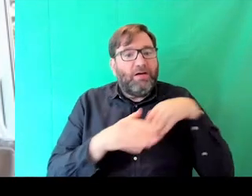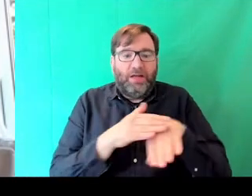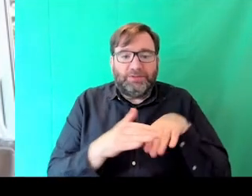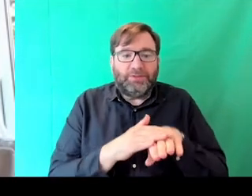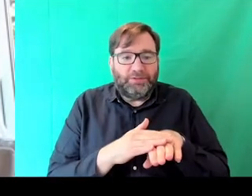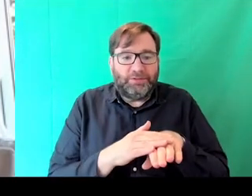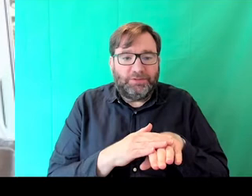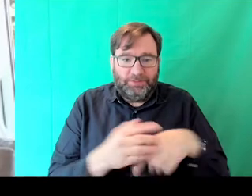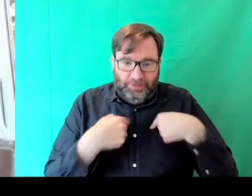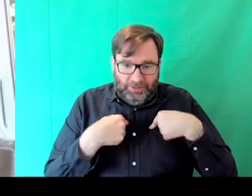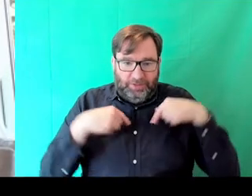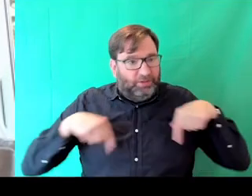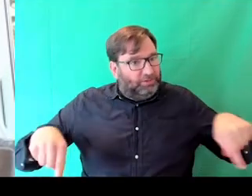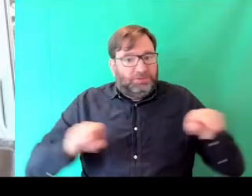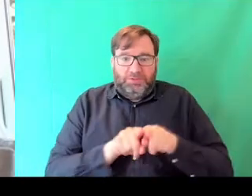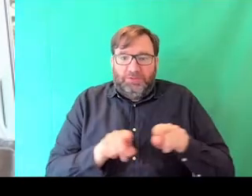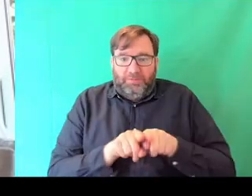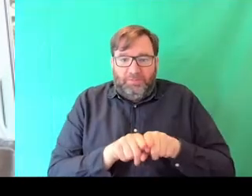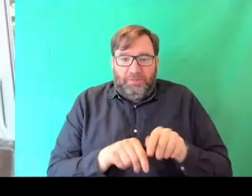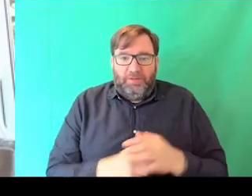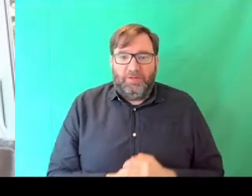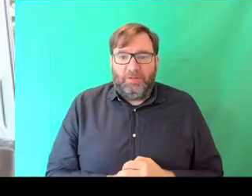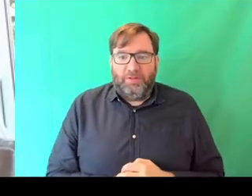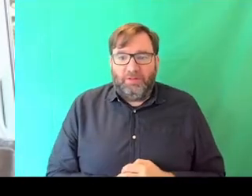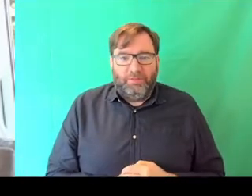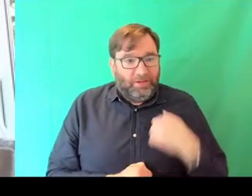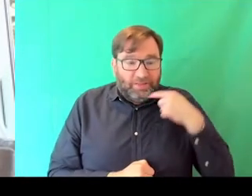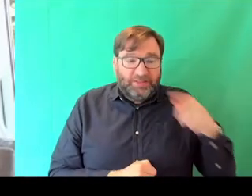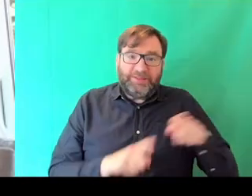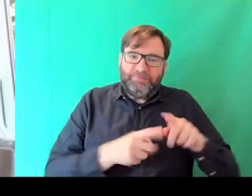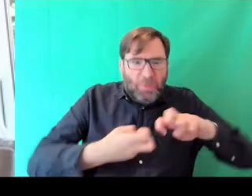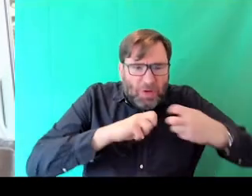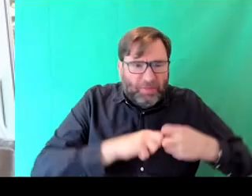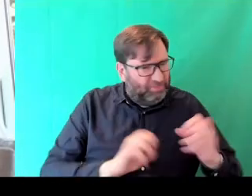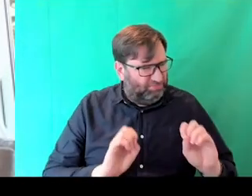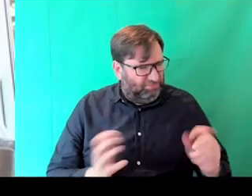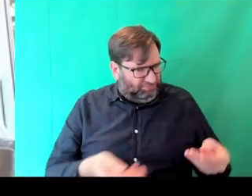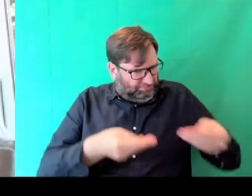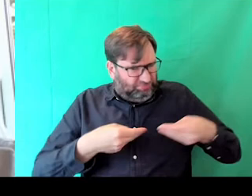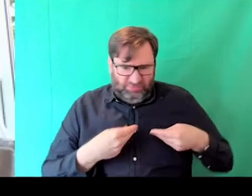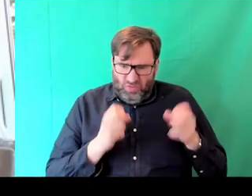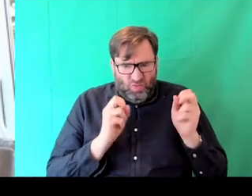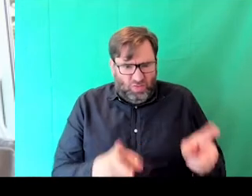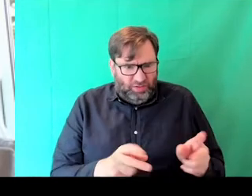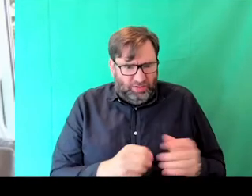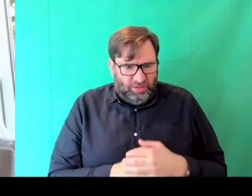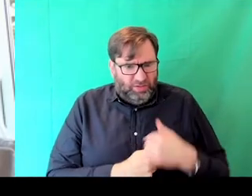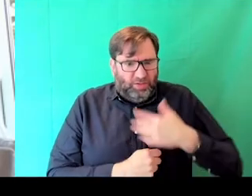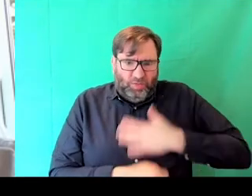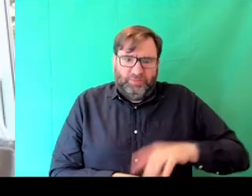in that conversation. So I think the way to kind of just tie the bow on that whole thing is that treat people with disabilities like